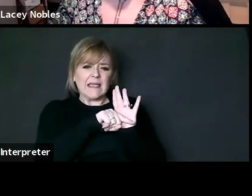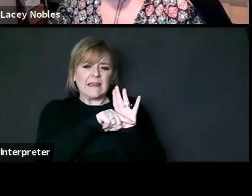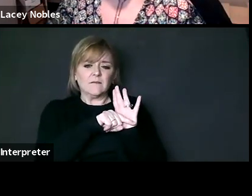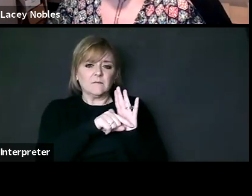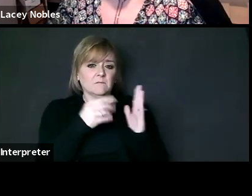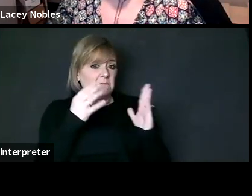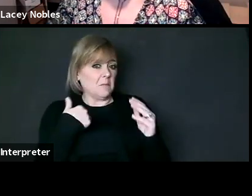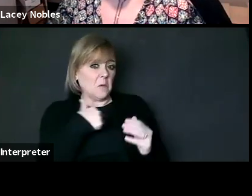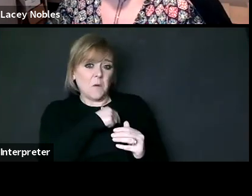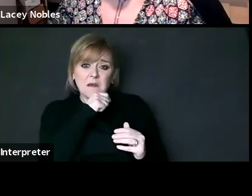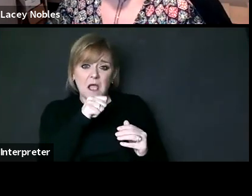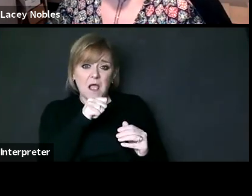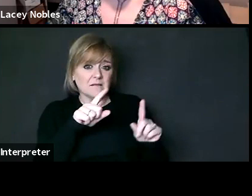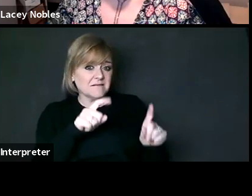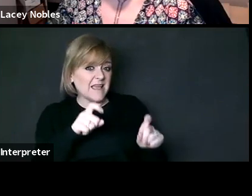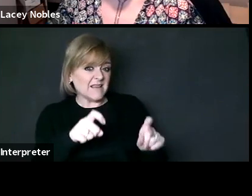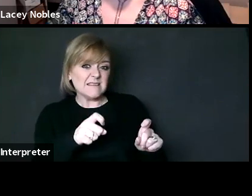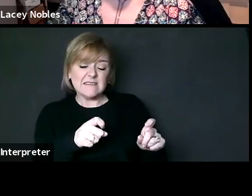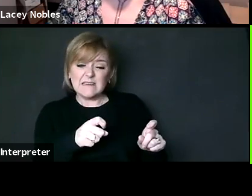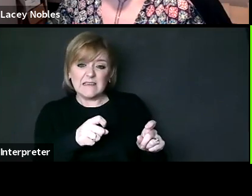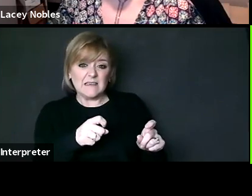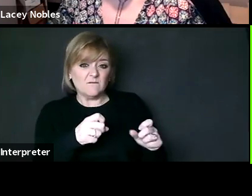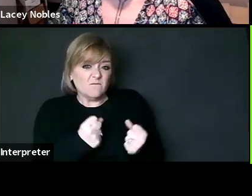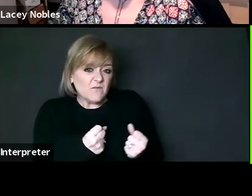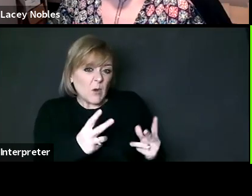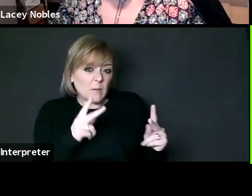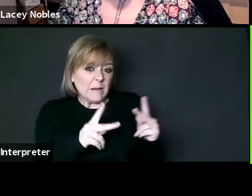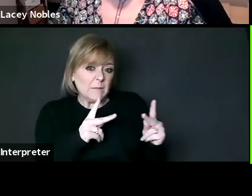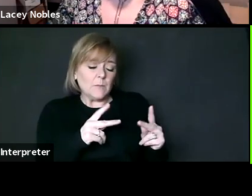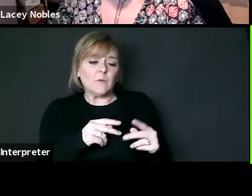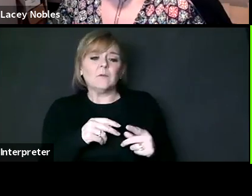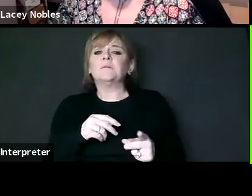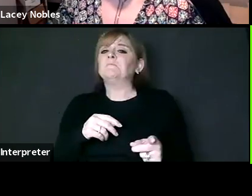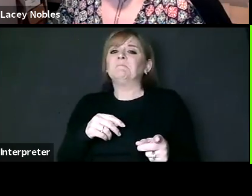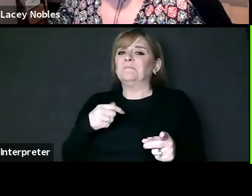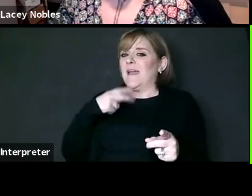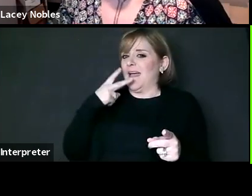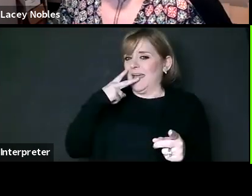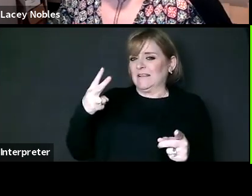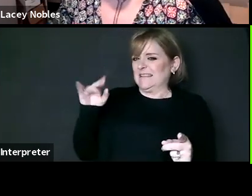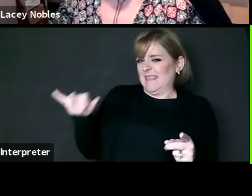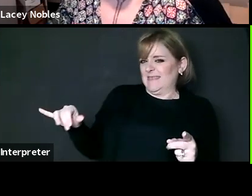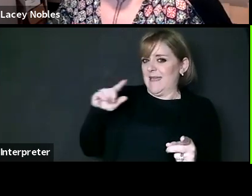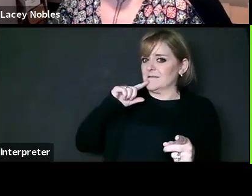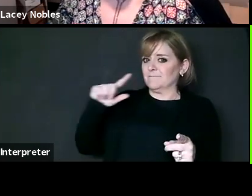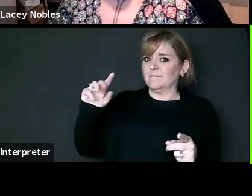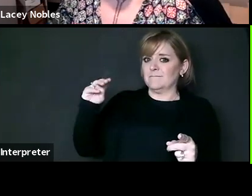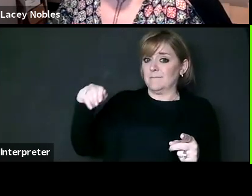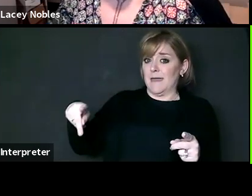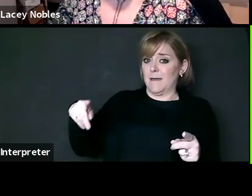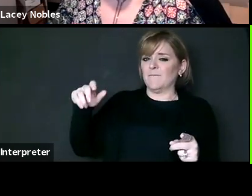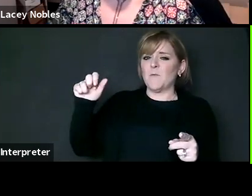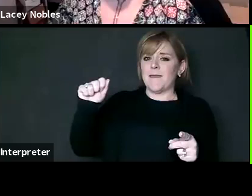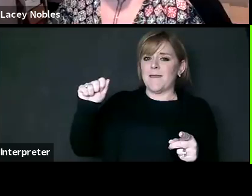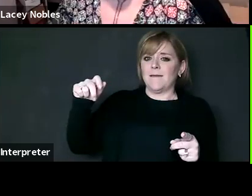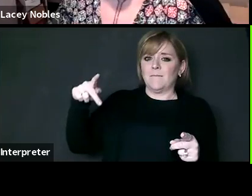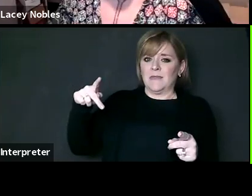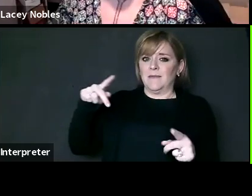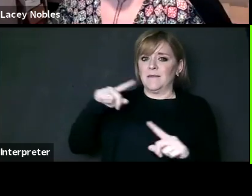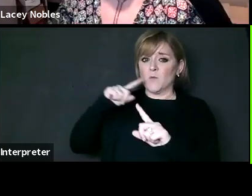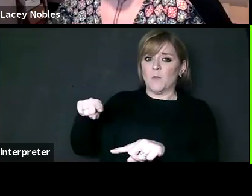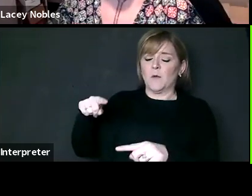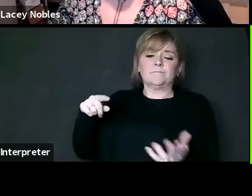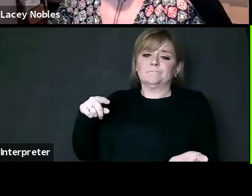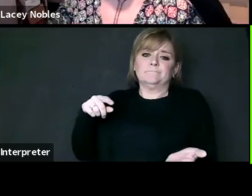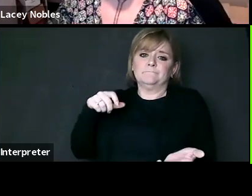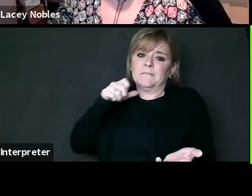many people? Maybe that clarifies it. And I haven't seen the AP report to give you a really look at what